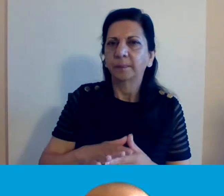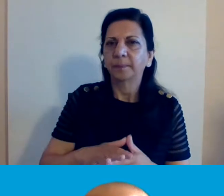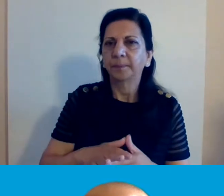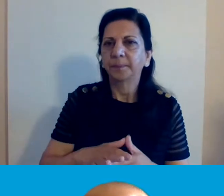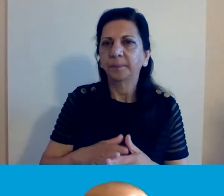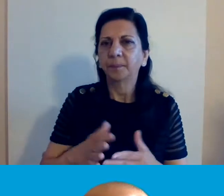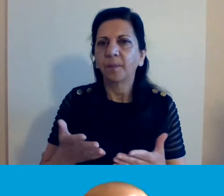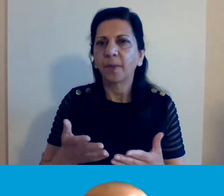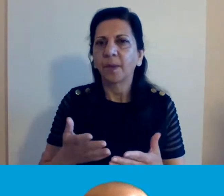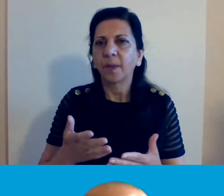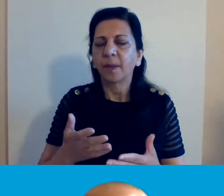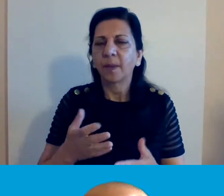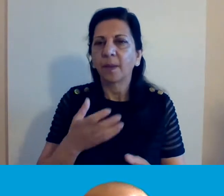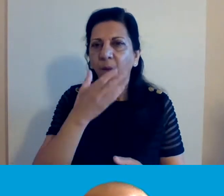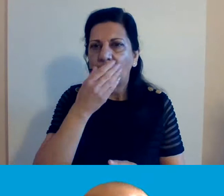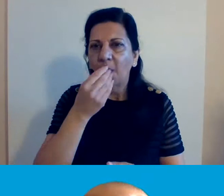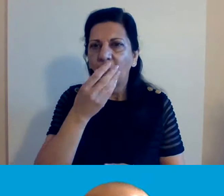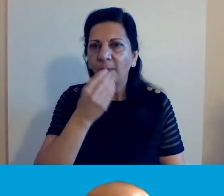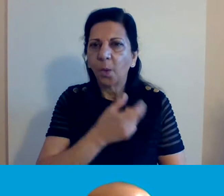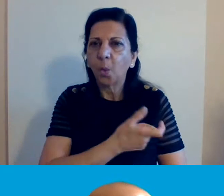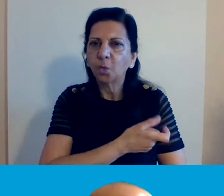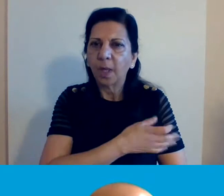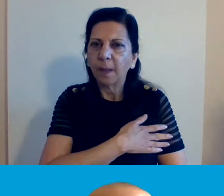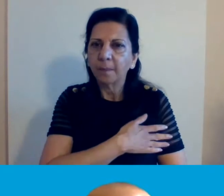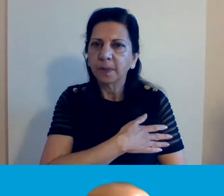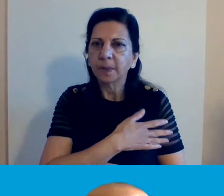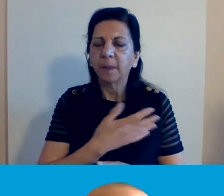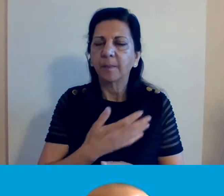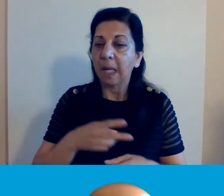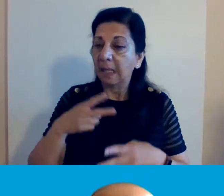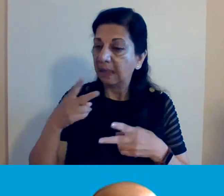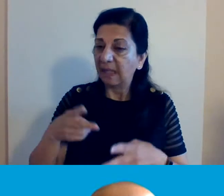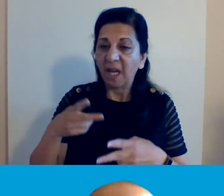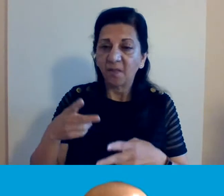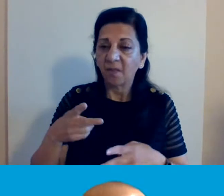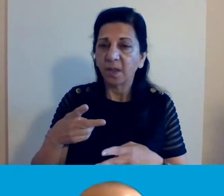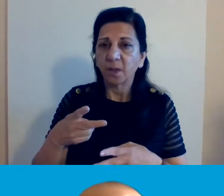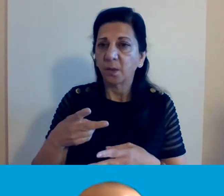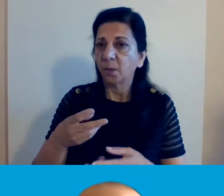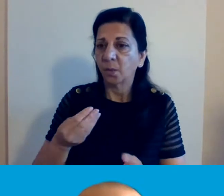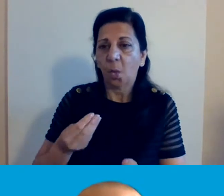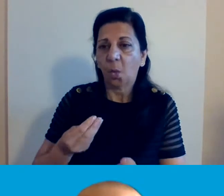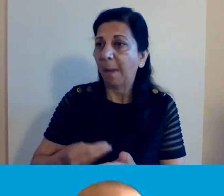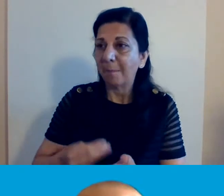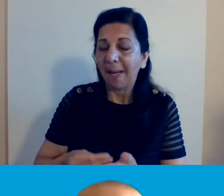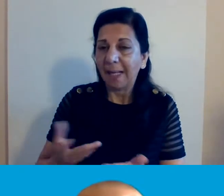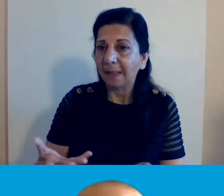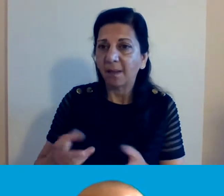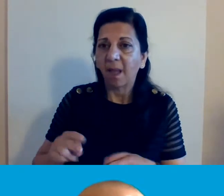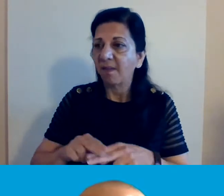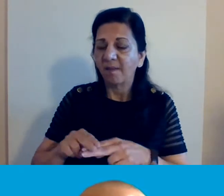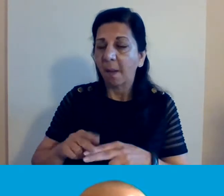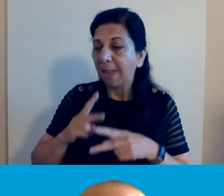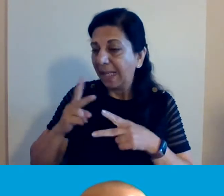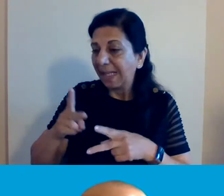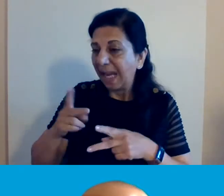will unpaid carers be remembered, from Sally? Yes. A lot of work is going into